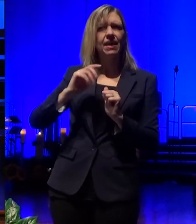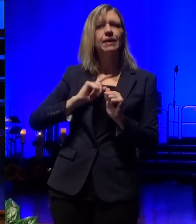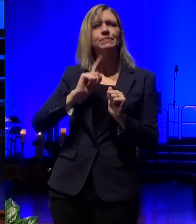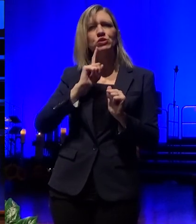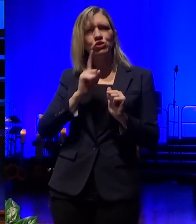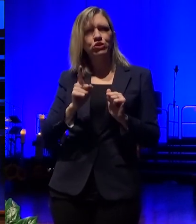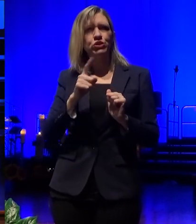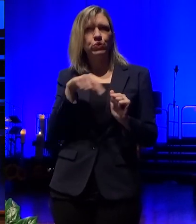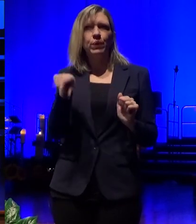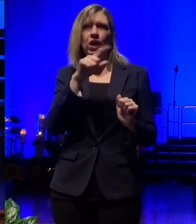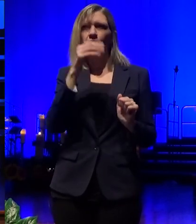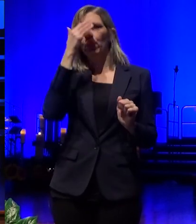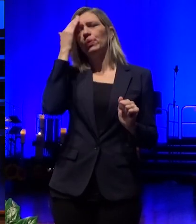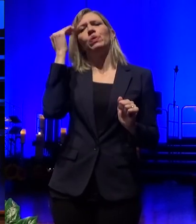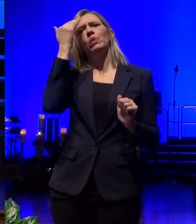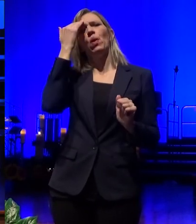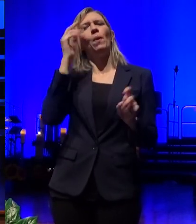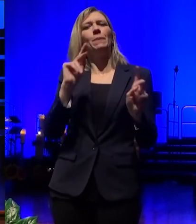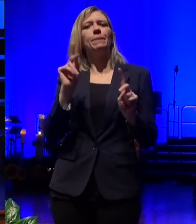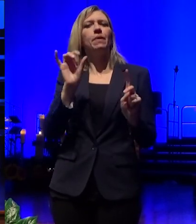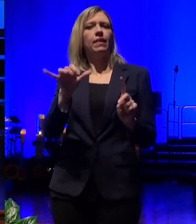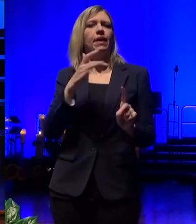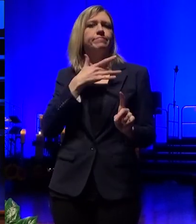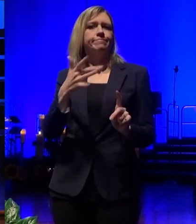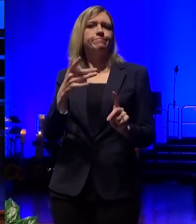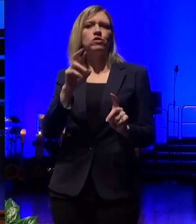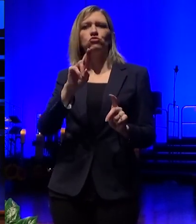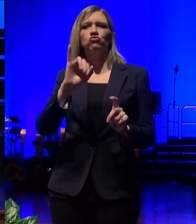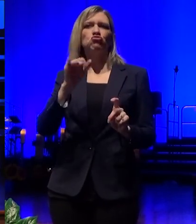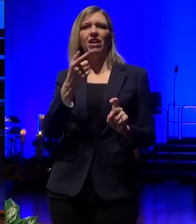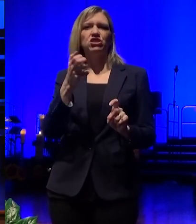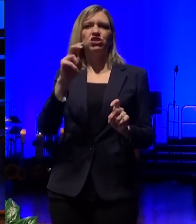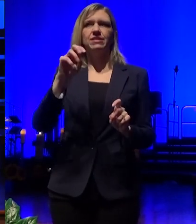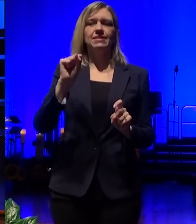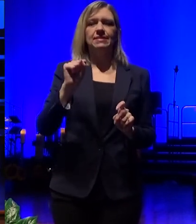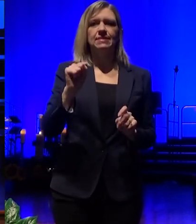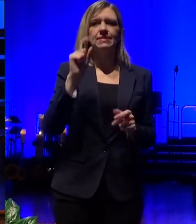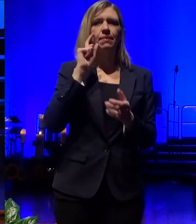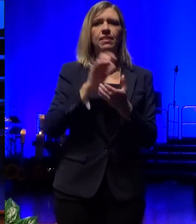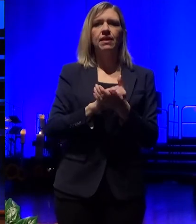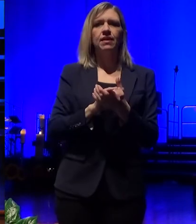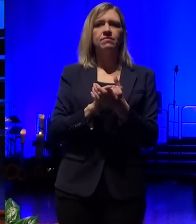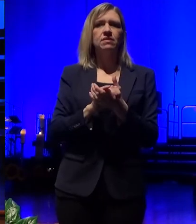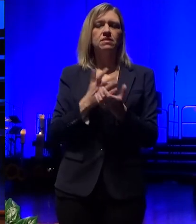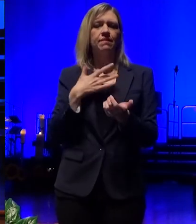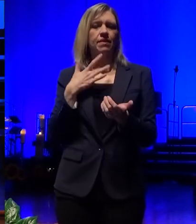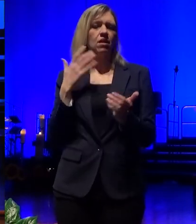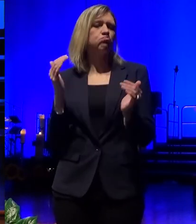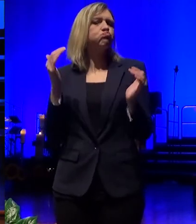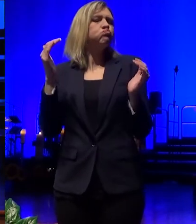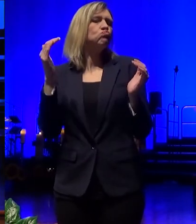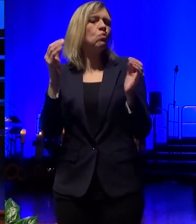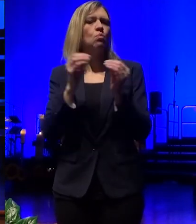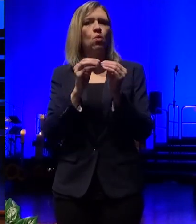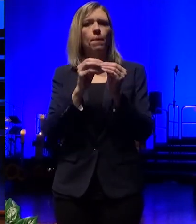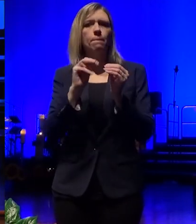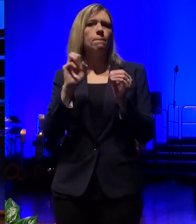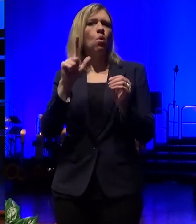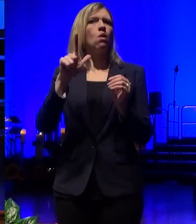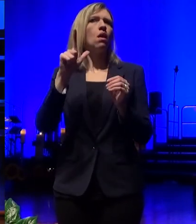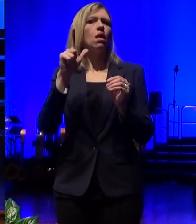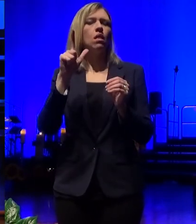know people who are righteous like that, who have righteous beliefs in their moral fortitude,